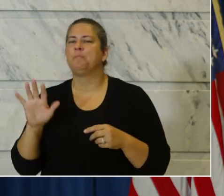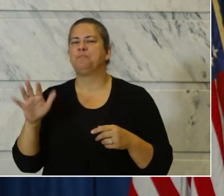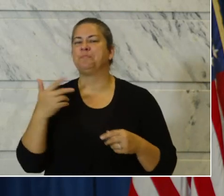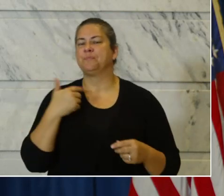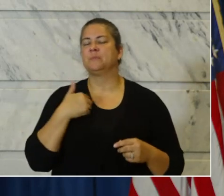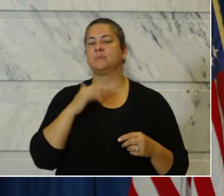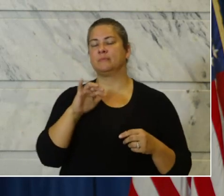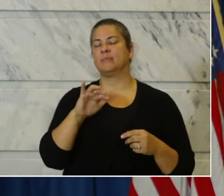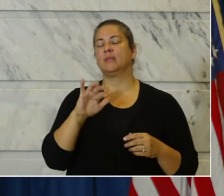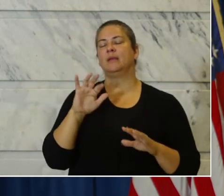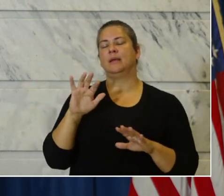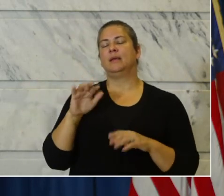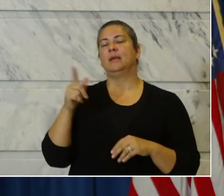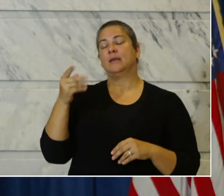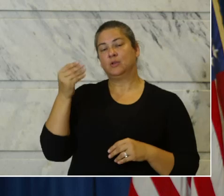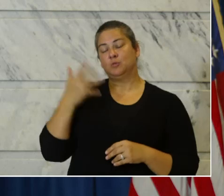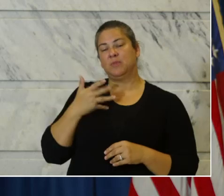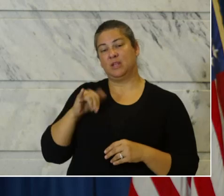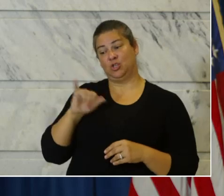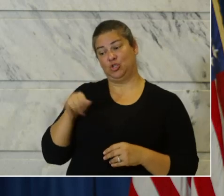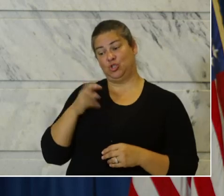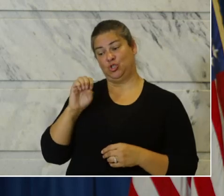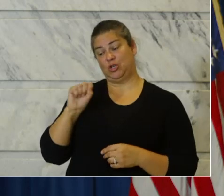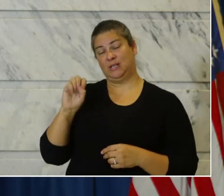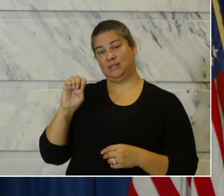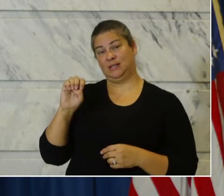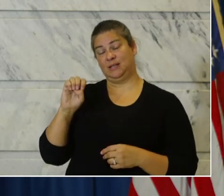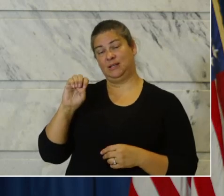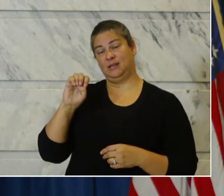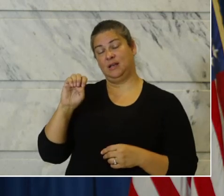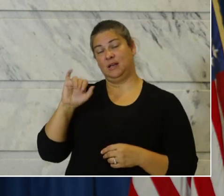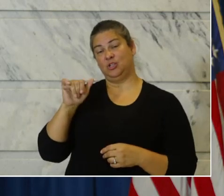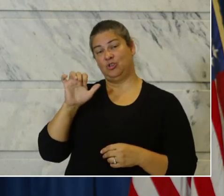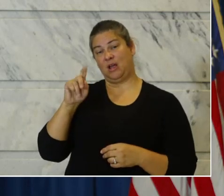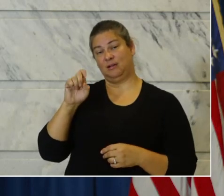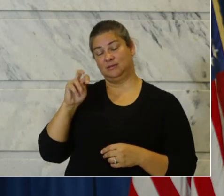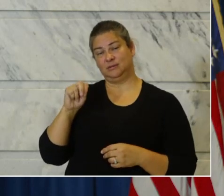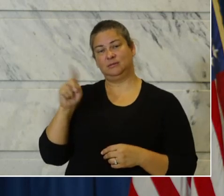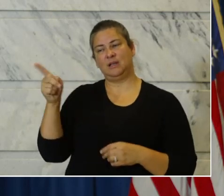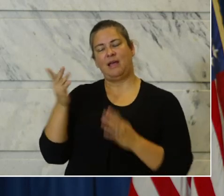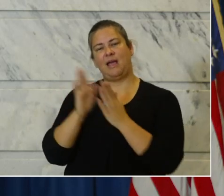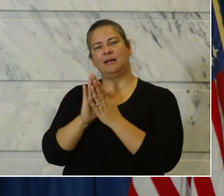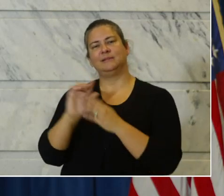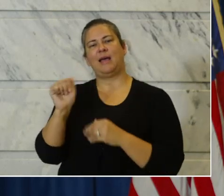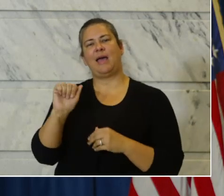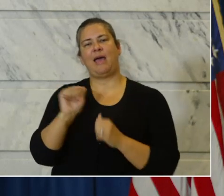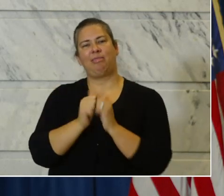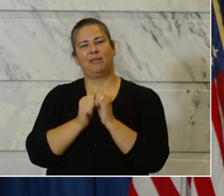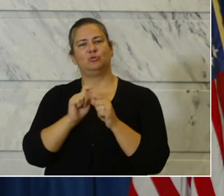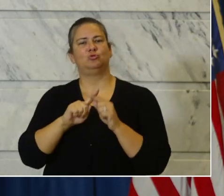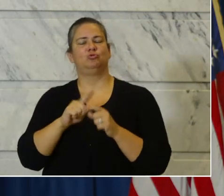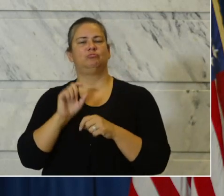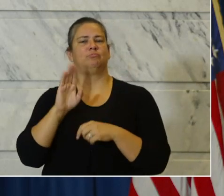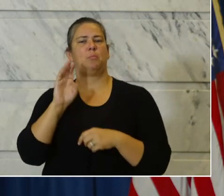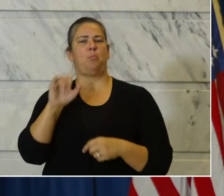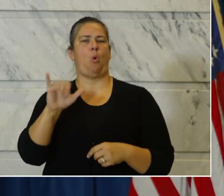Jesse Jackson has asked athletes to boycott UK, U of L,